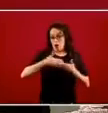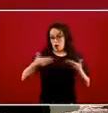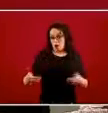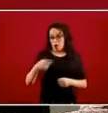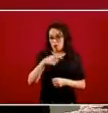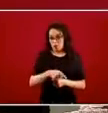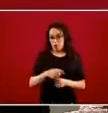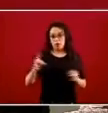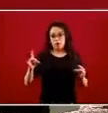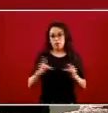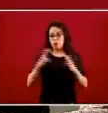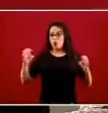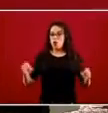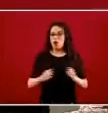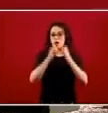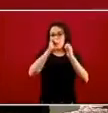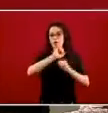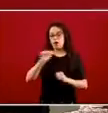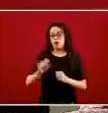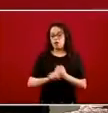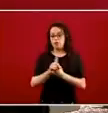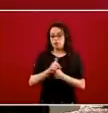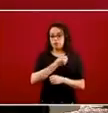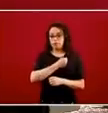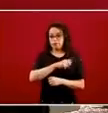for buying and selecting these products.